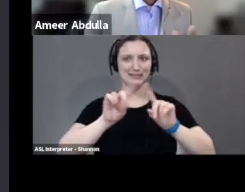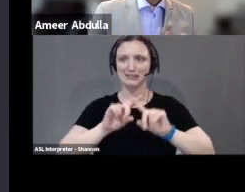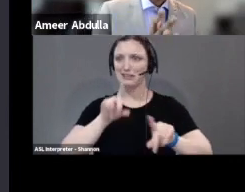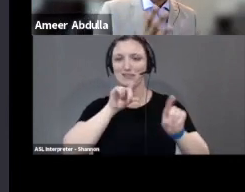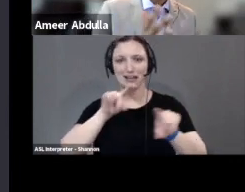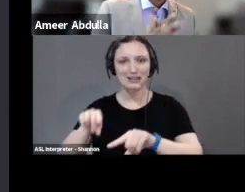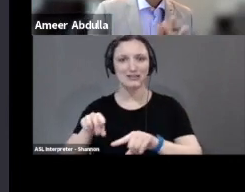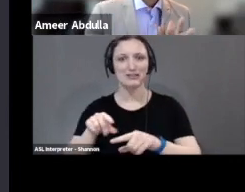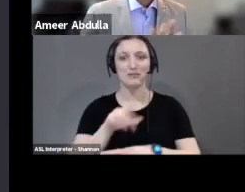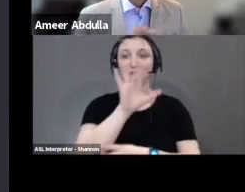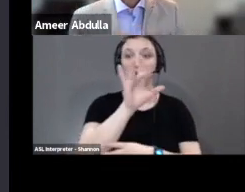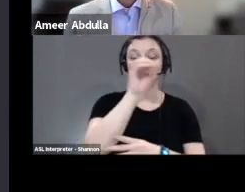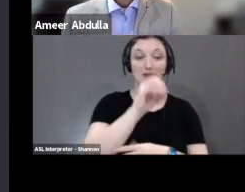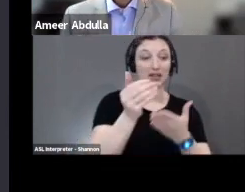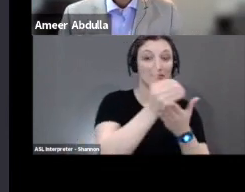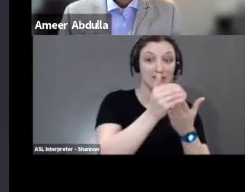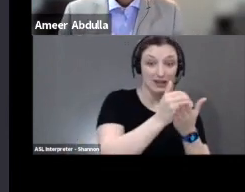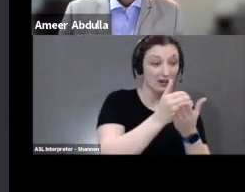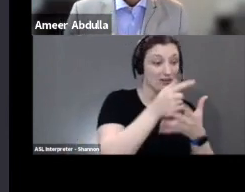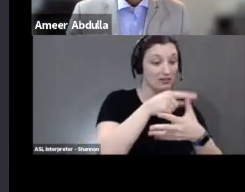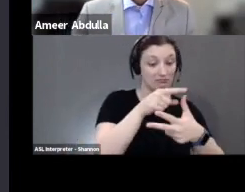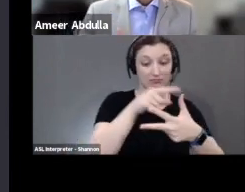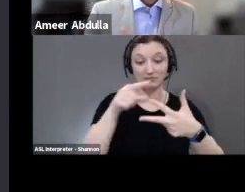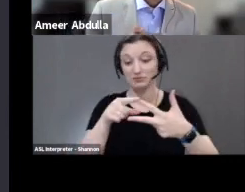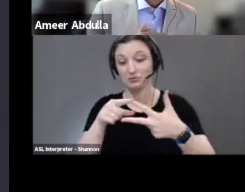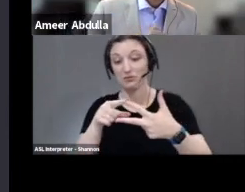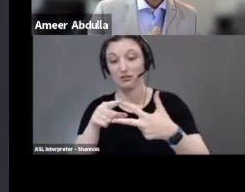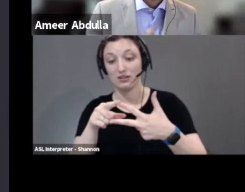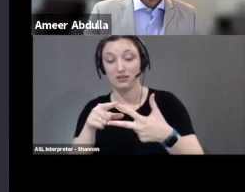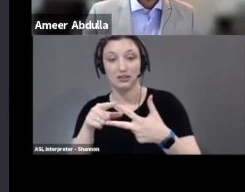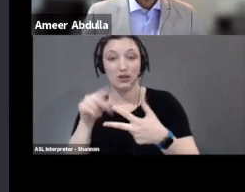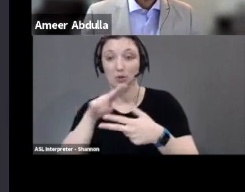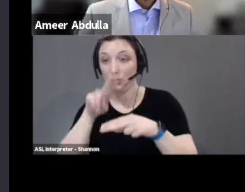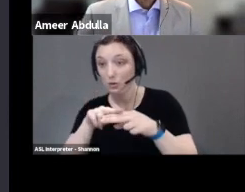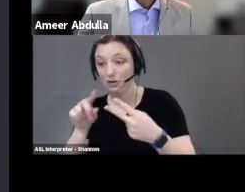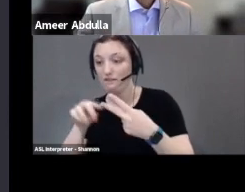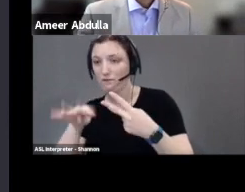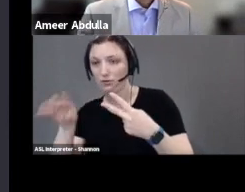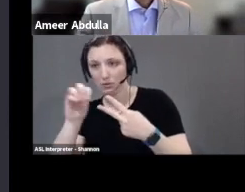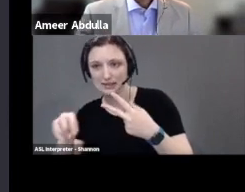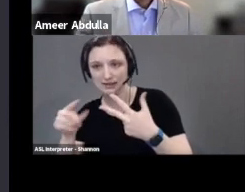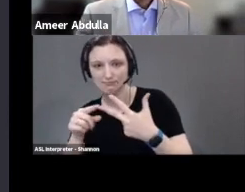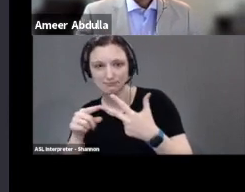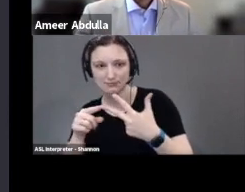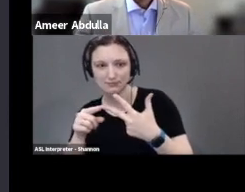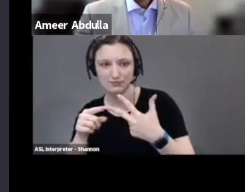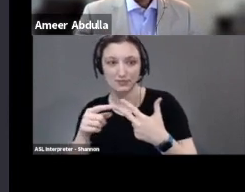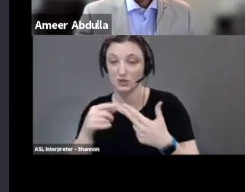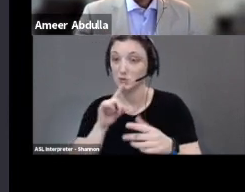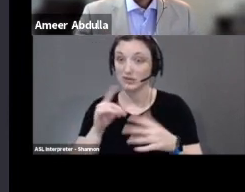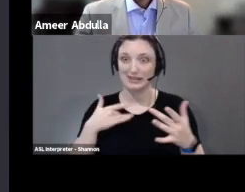got about 25% voting for salary, 31% voting for regular dividends, and 44% for eligible dividends. Very exciting.